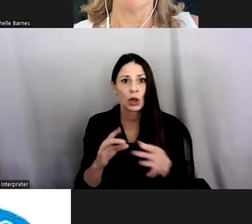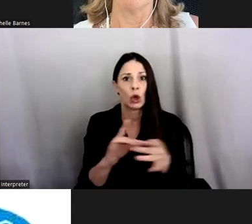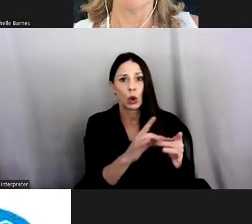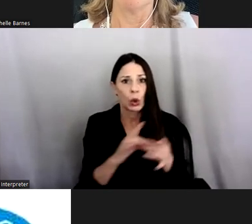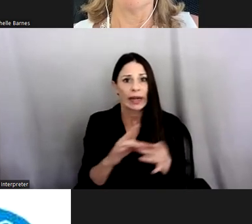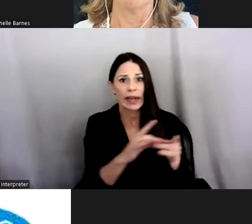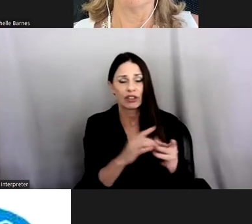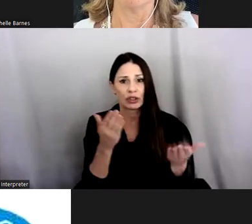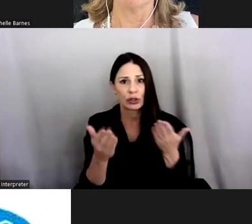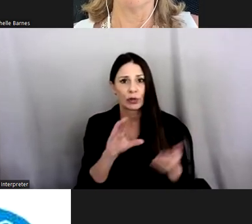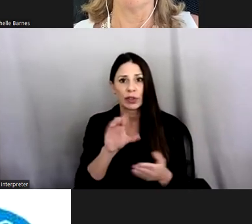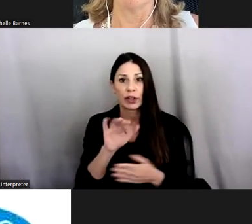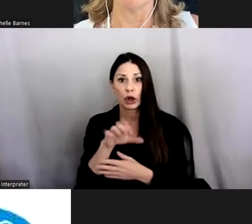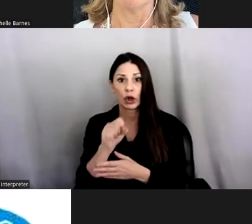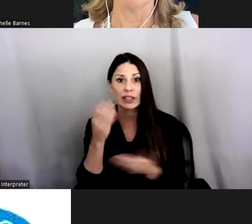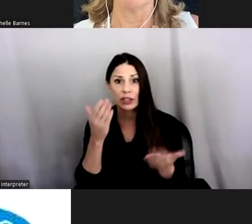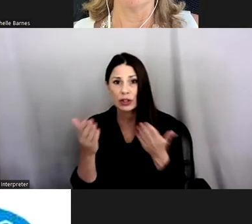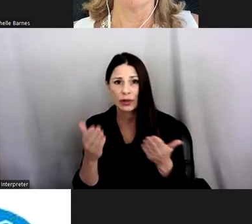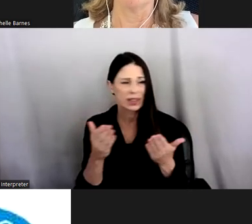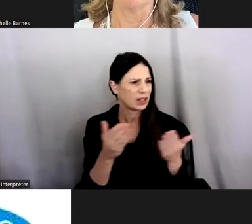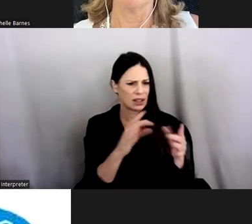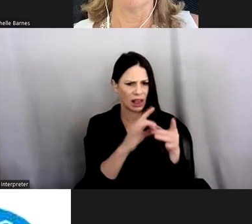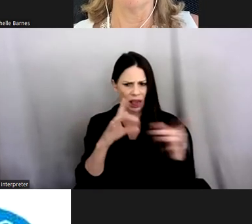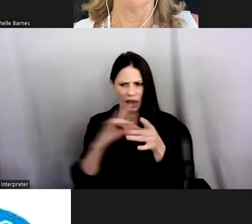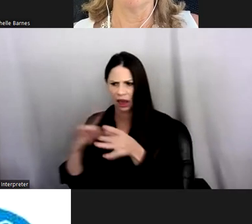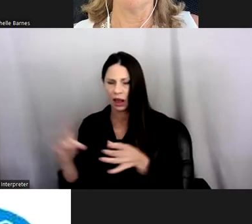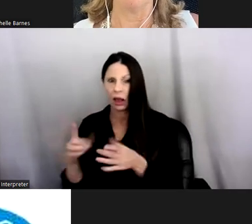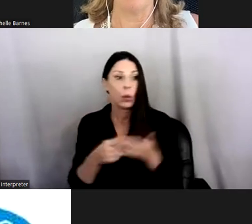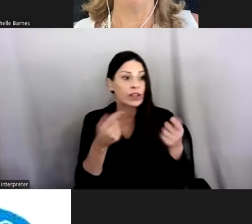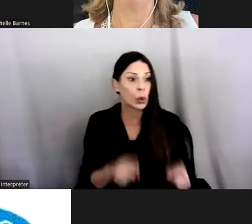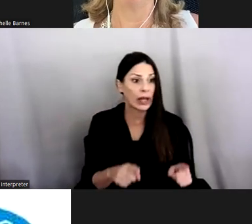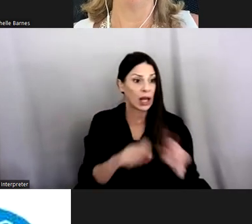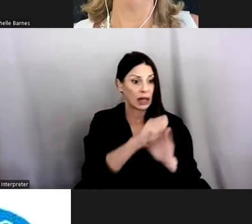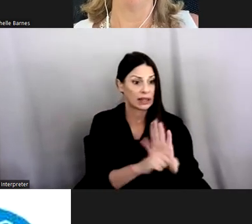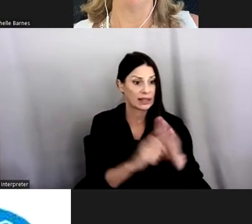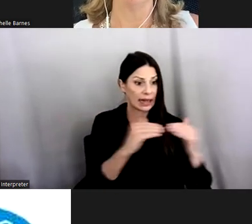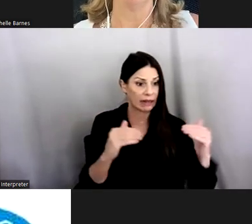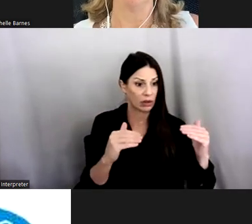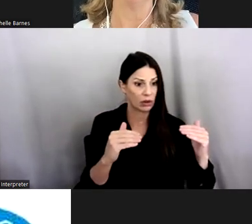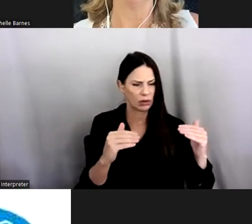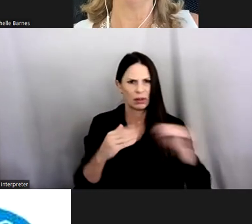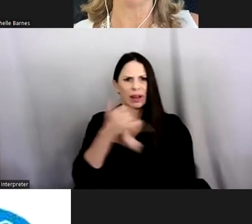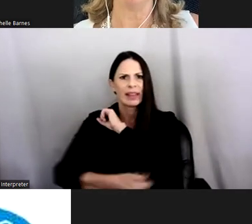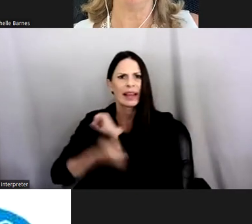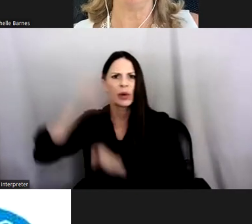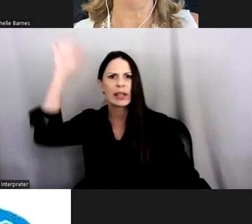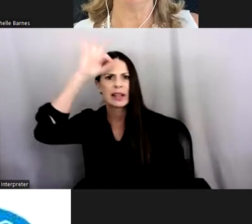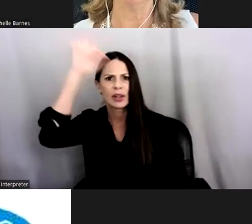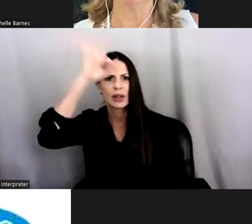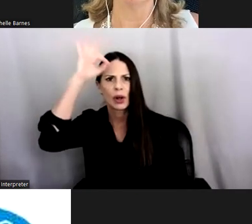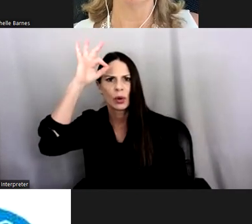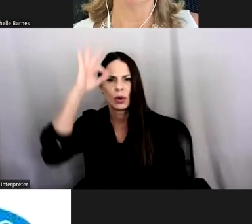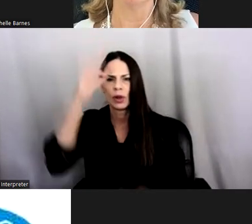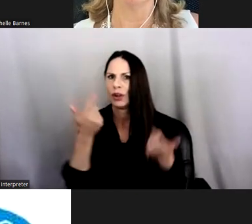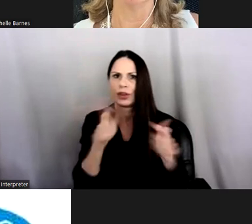going on in a state level, the county doesn't know. So right, there's a big gap there.